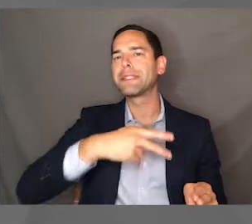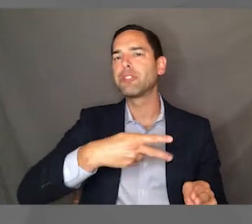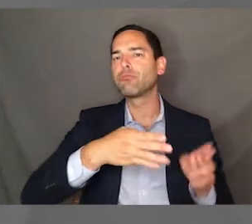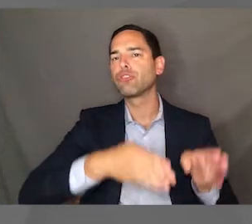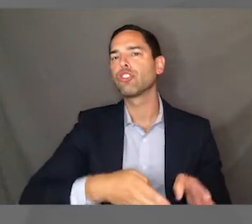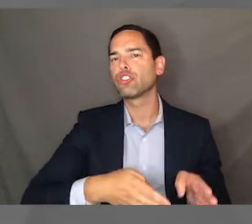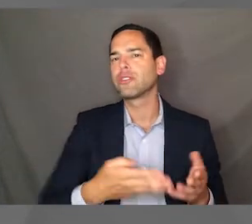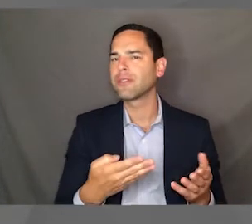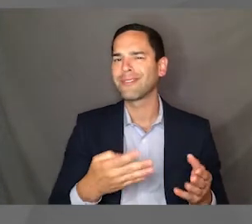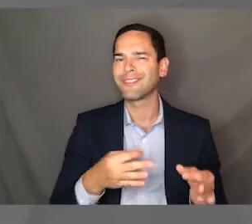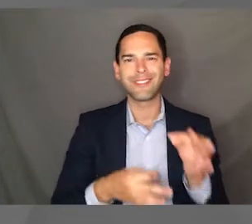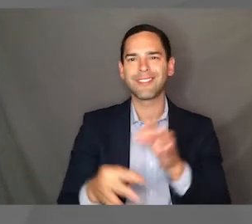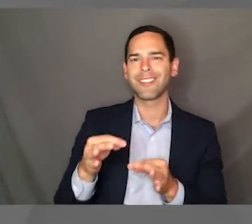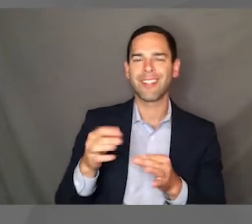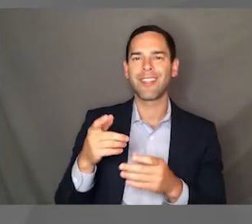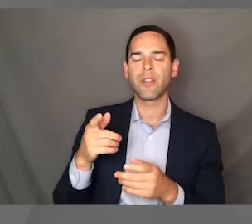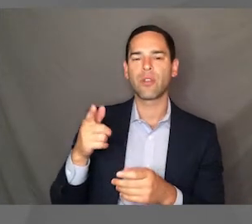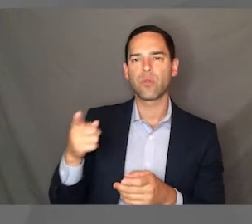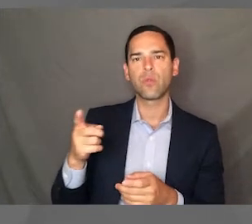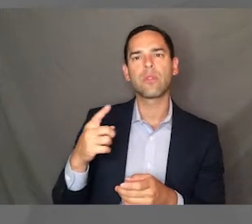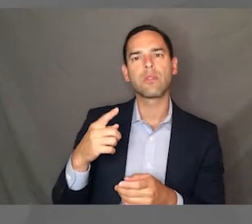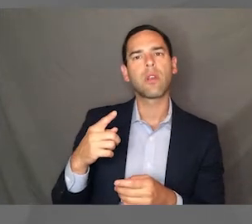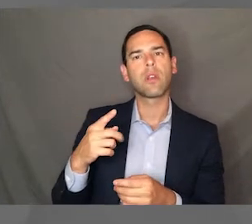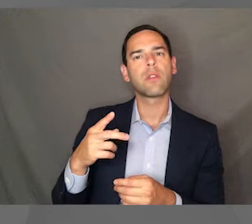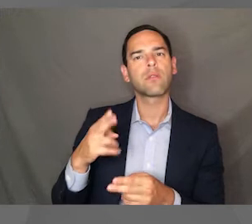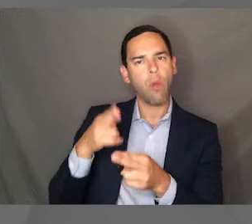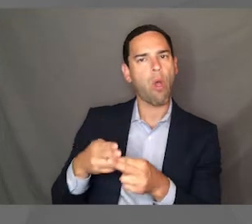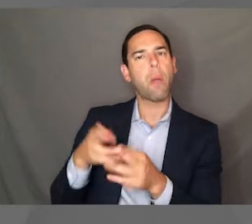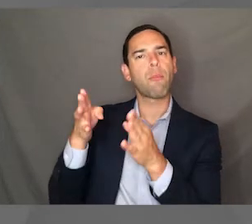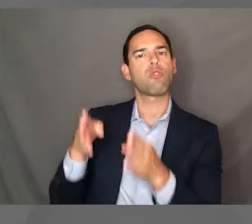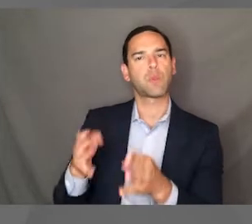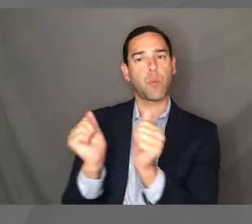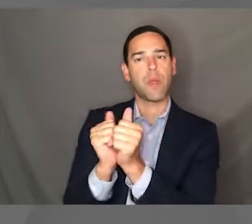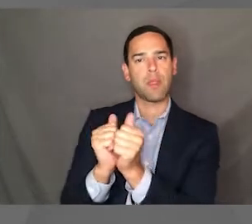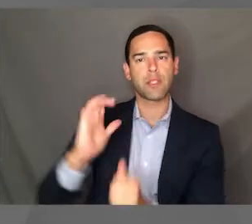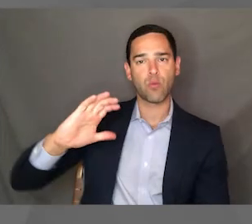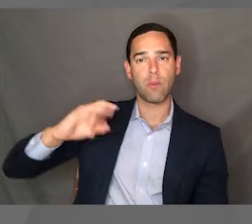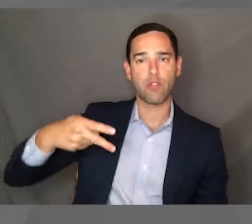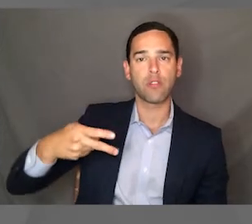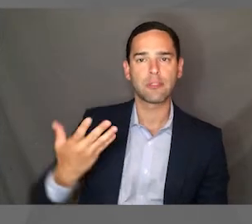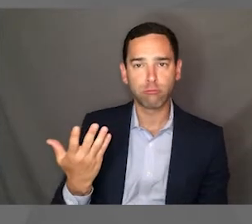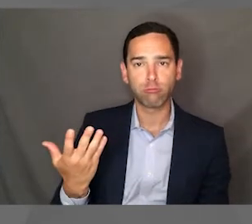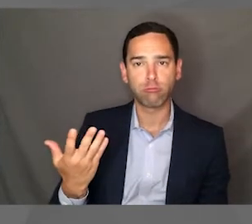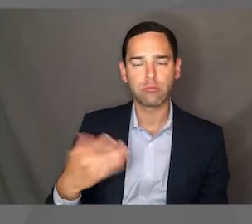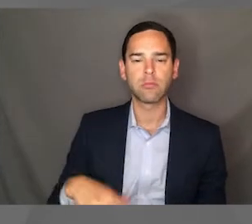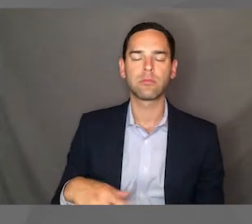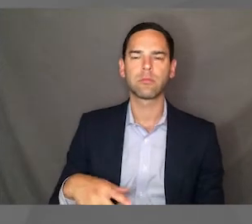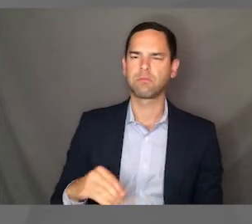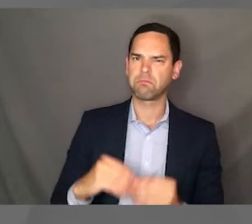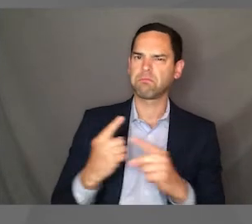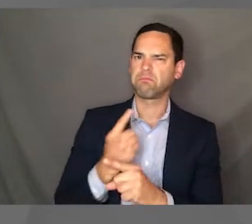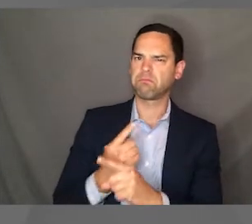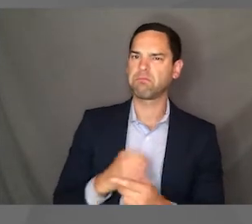refer to me as person with cerebral palsy. However, you also